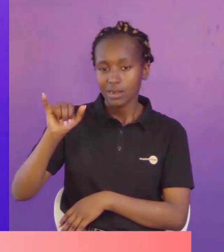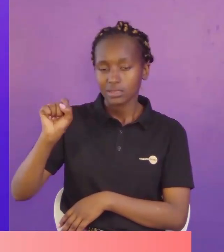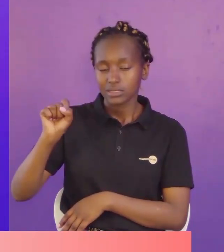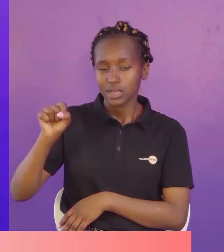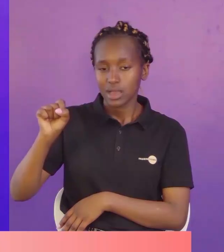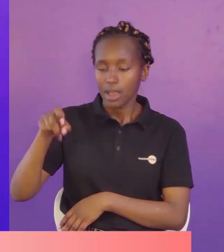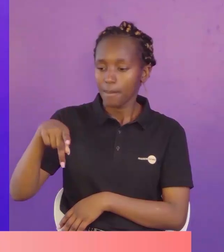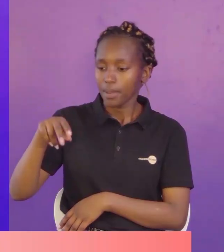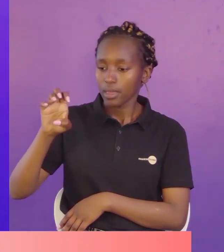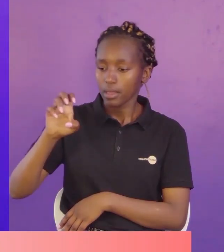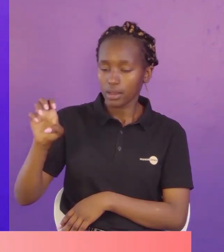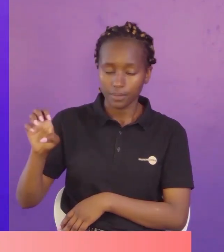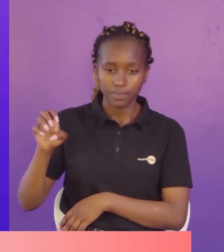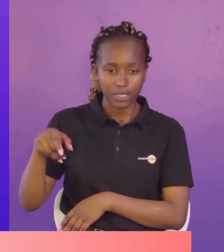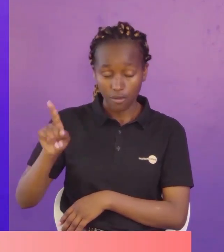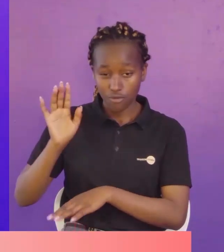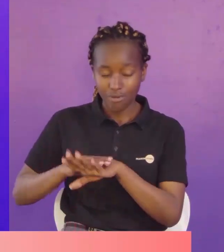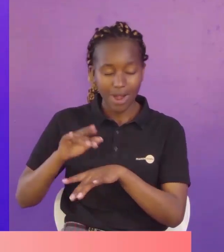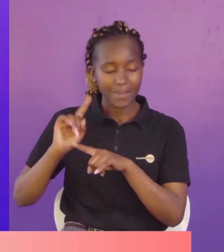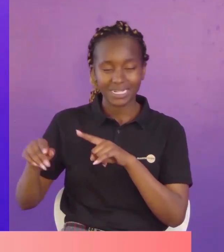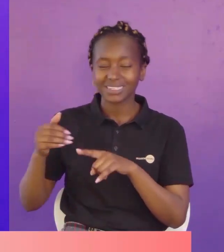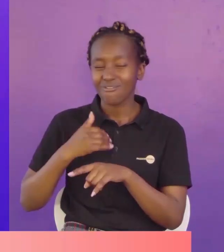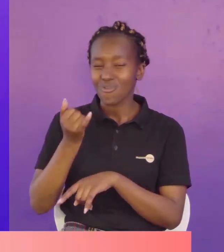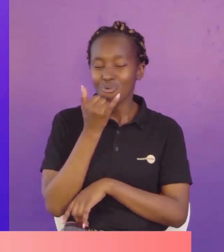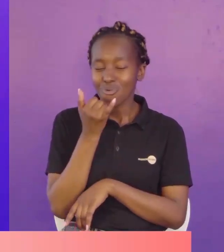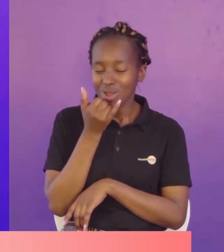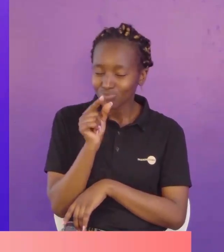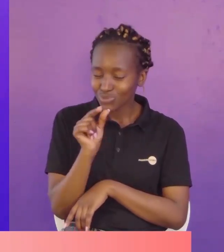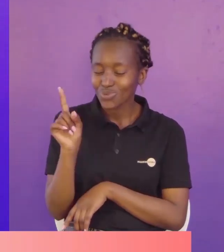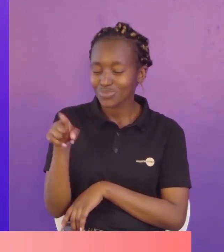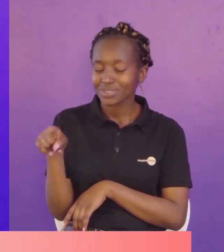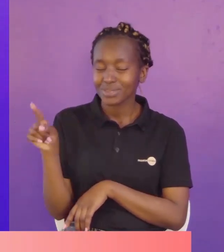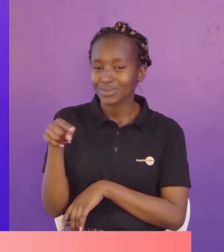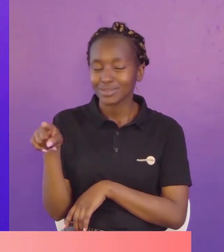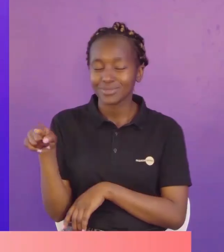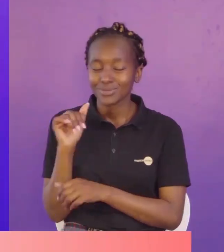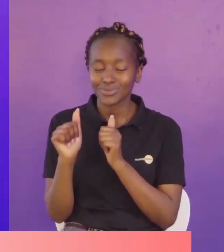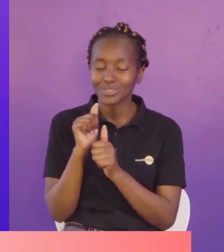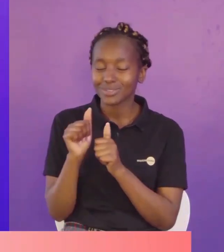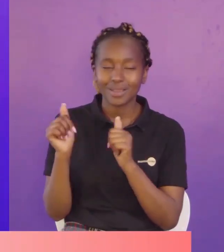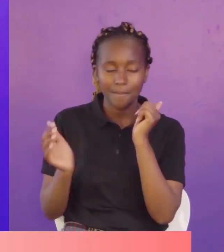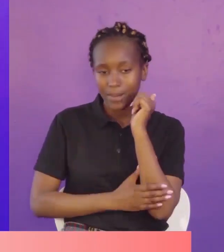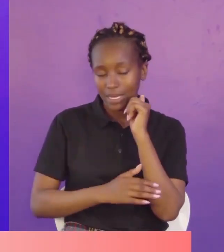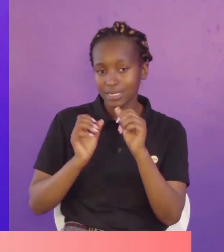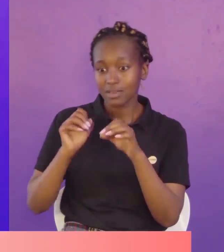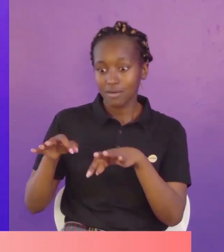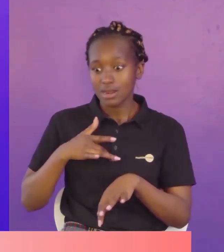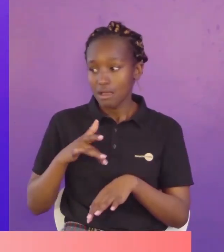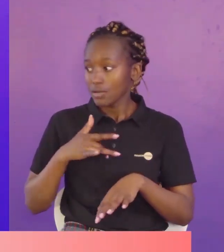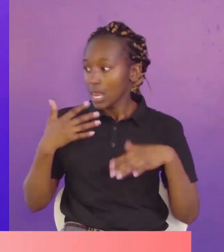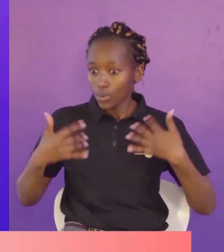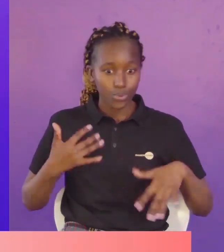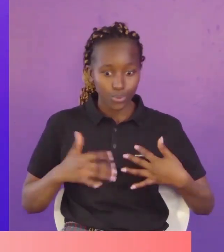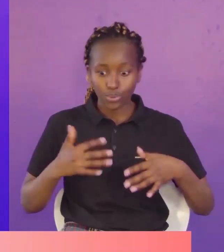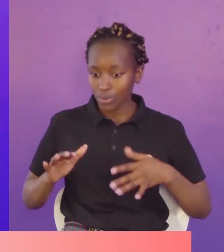he really makes some silly mistakes, especially when he plays under pressure.